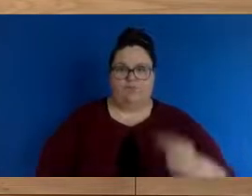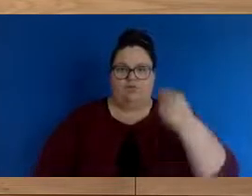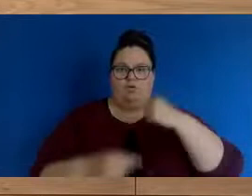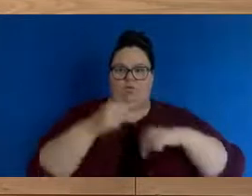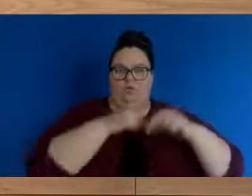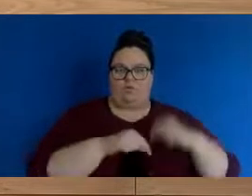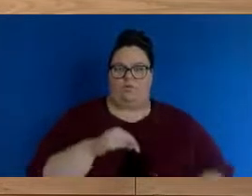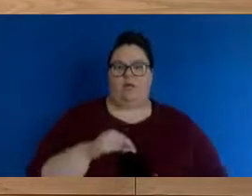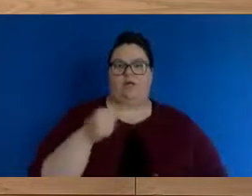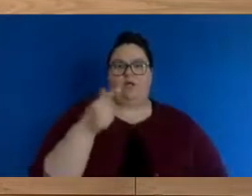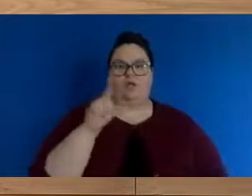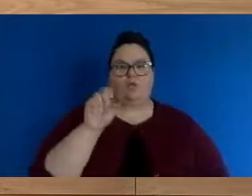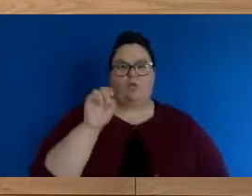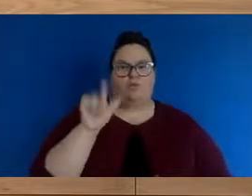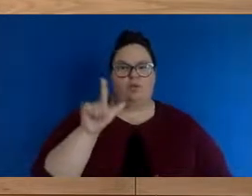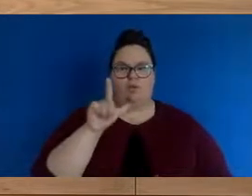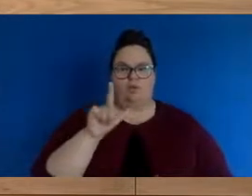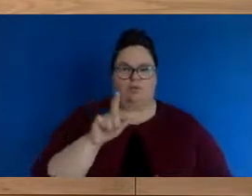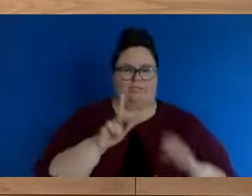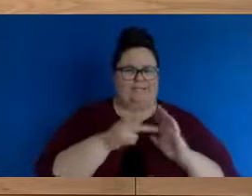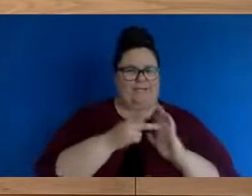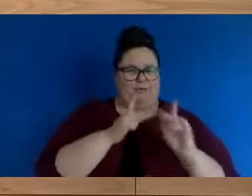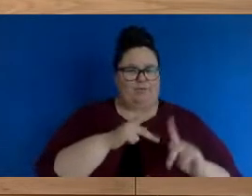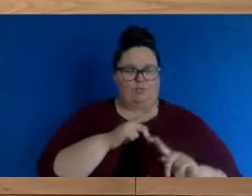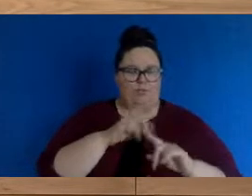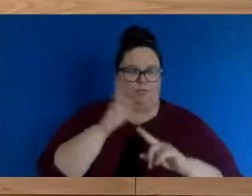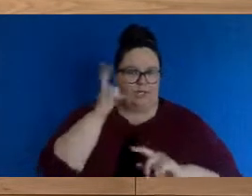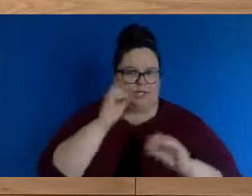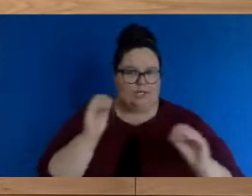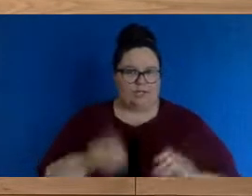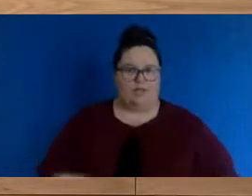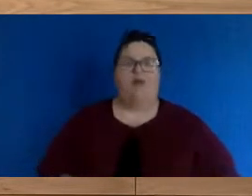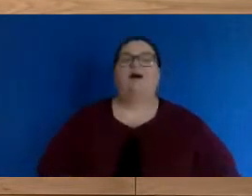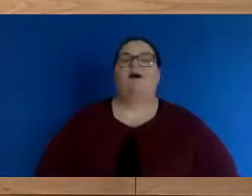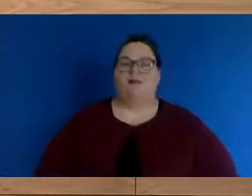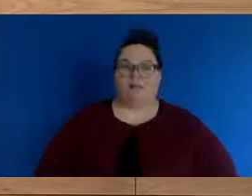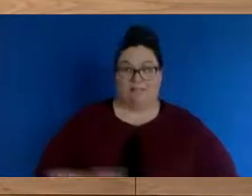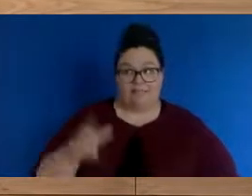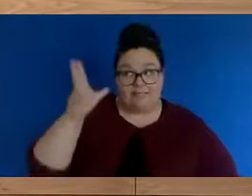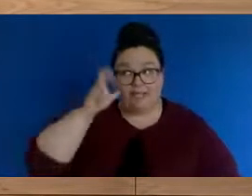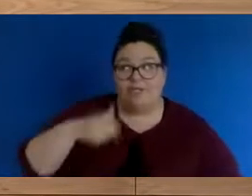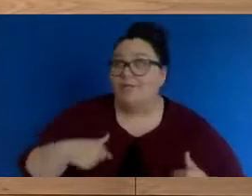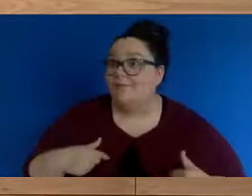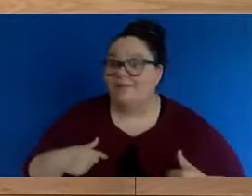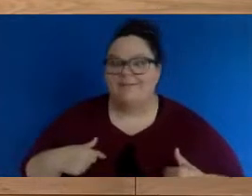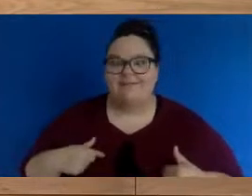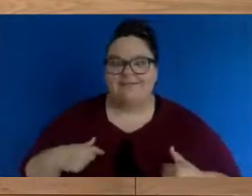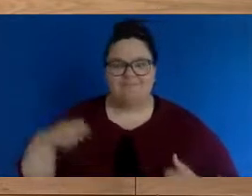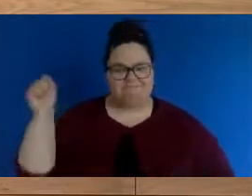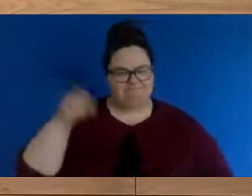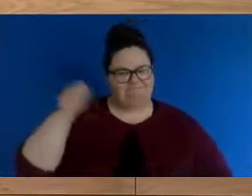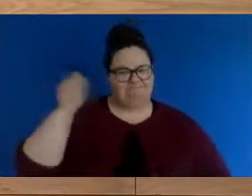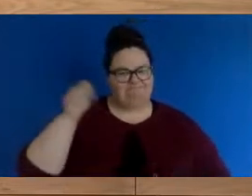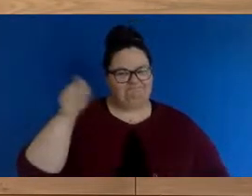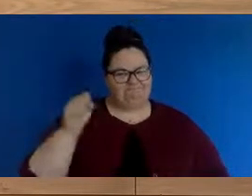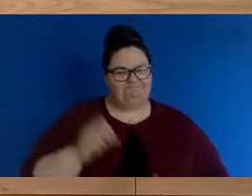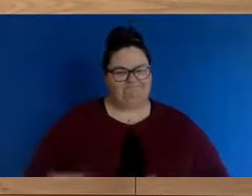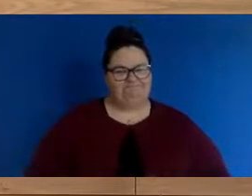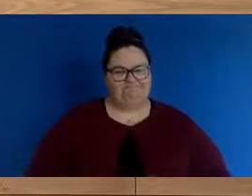Silas Brown with Global TV. Just a quick check. Can you hear me? Yes, loud and clear, pal.